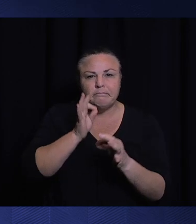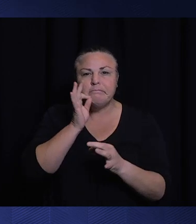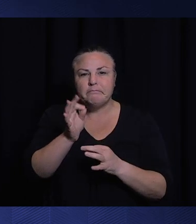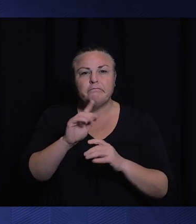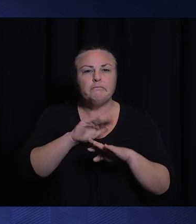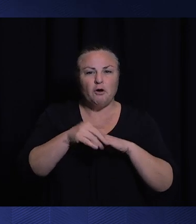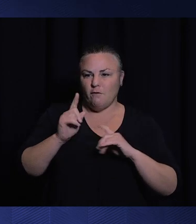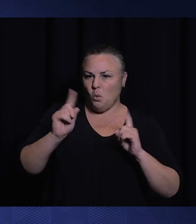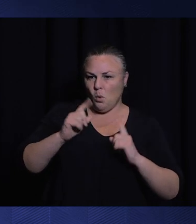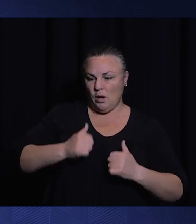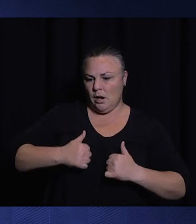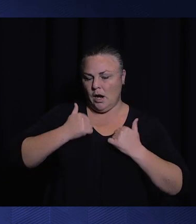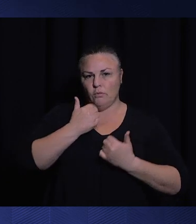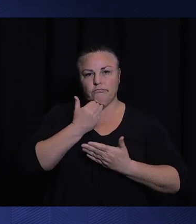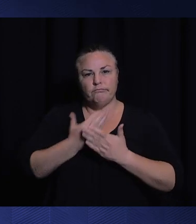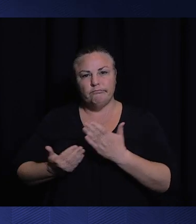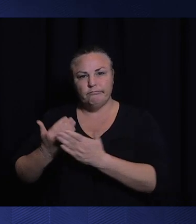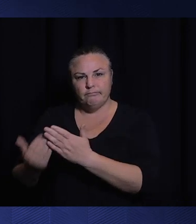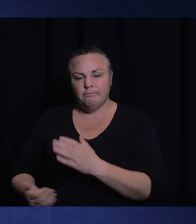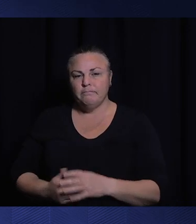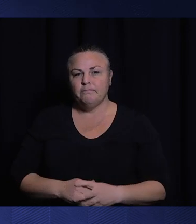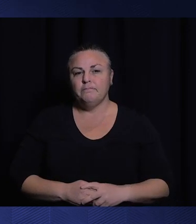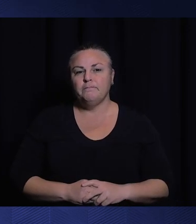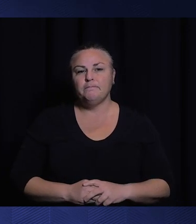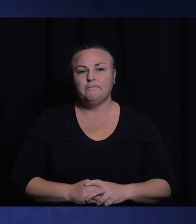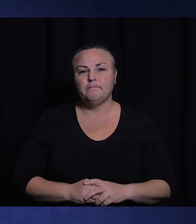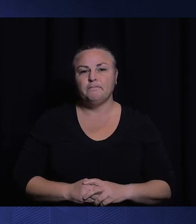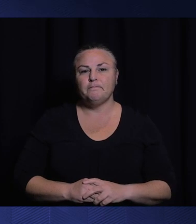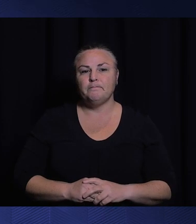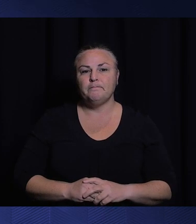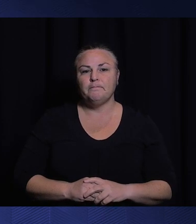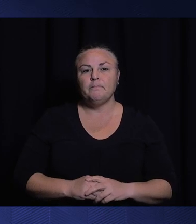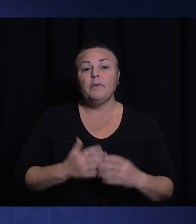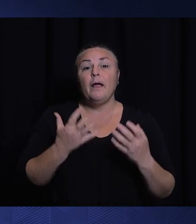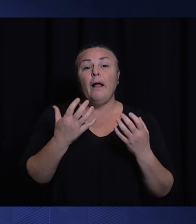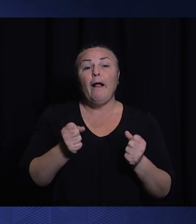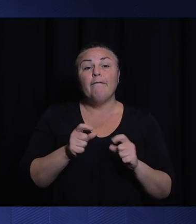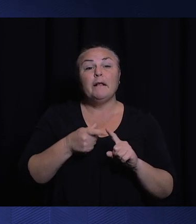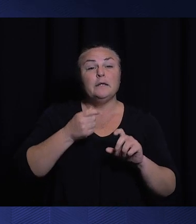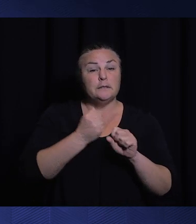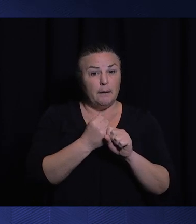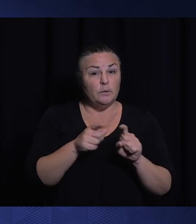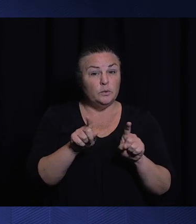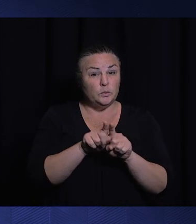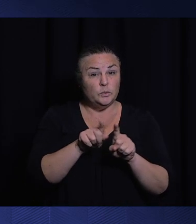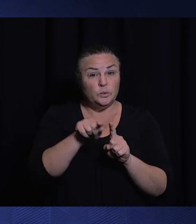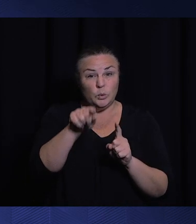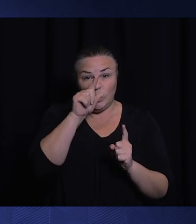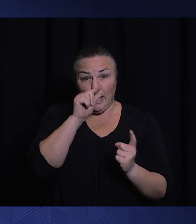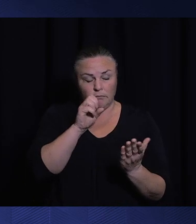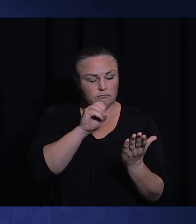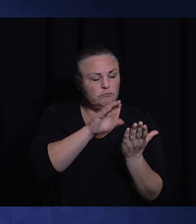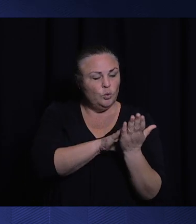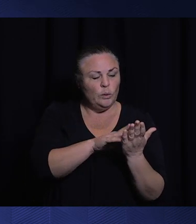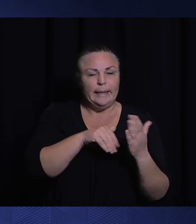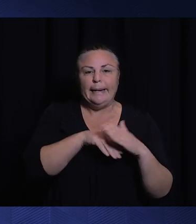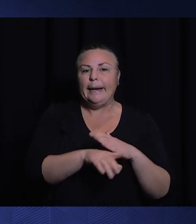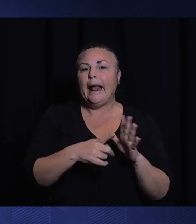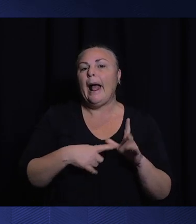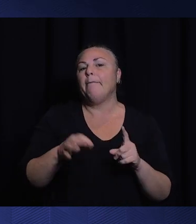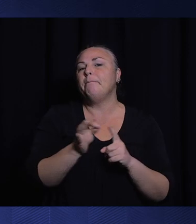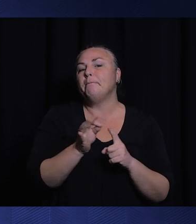present. You also have an opportunity to put your examples or questions through the app, or